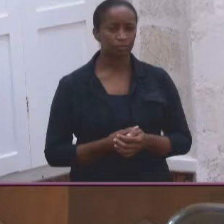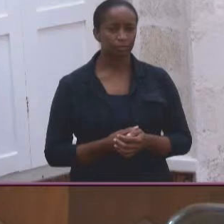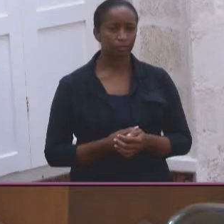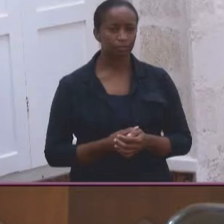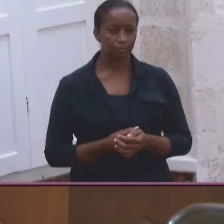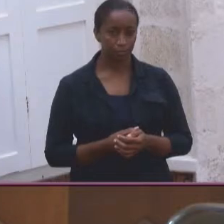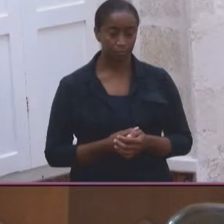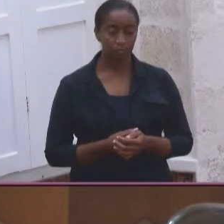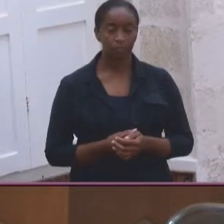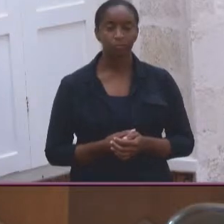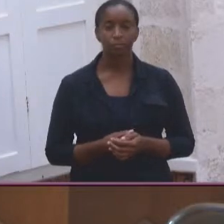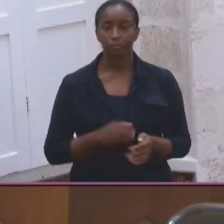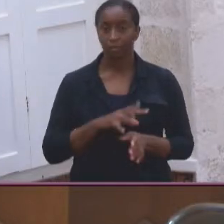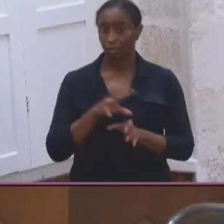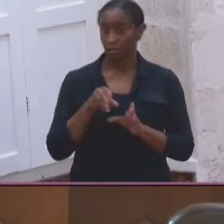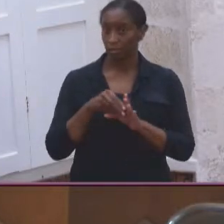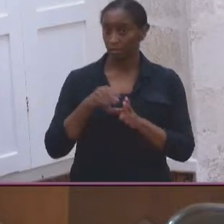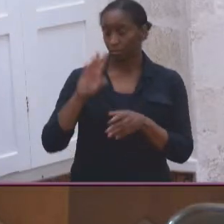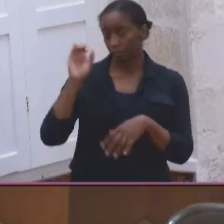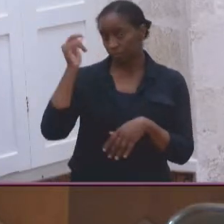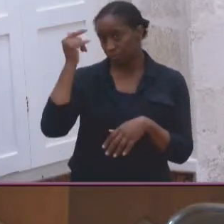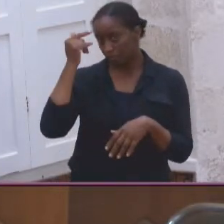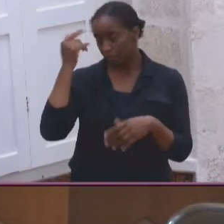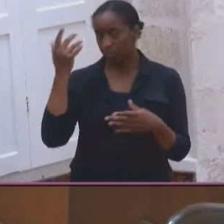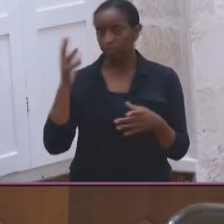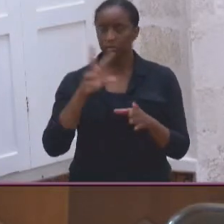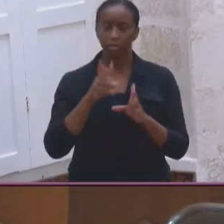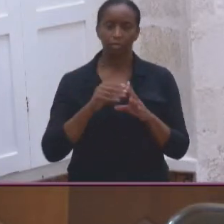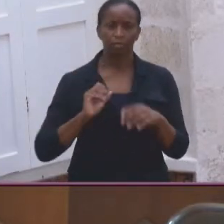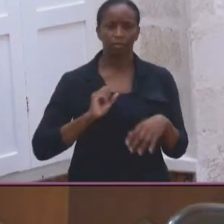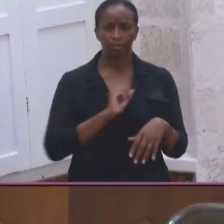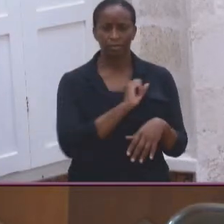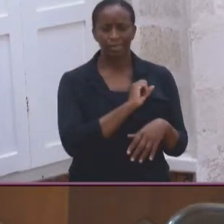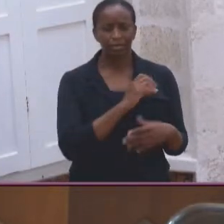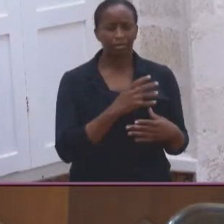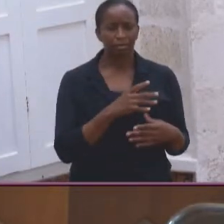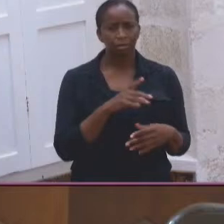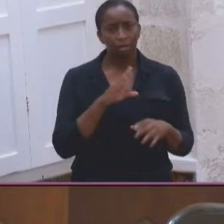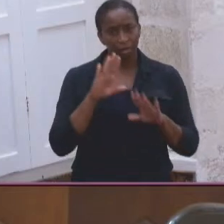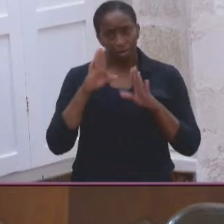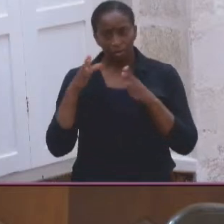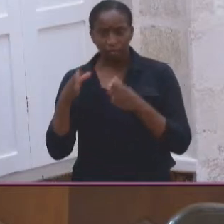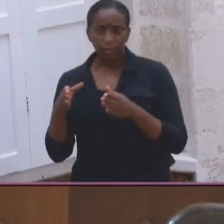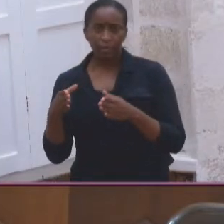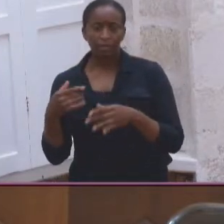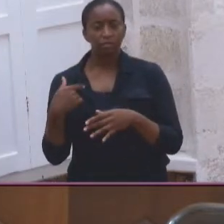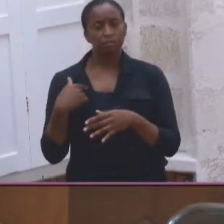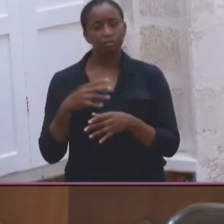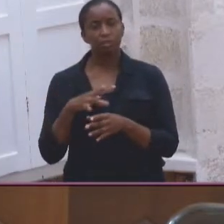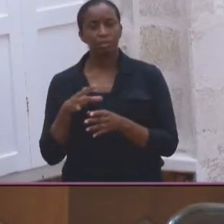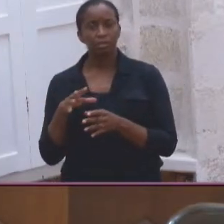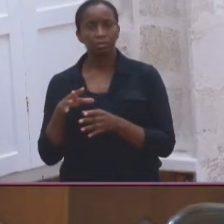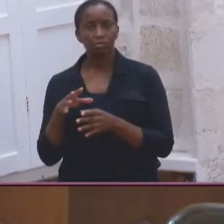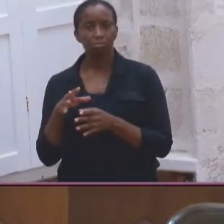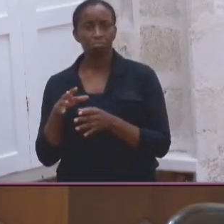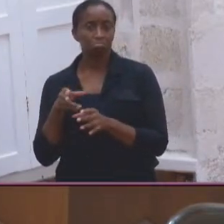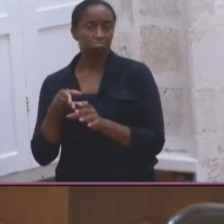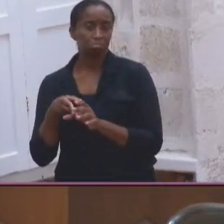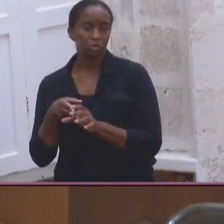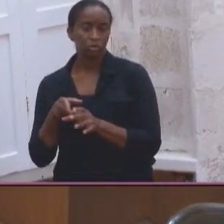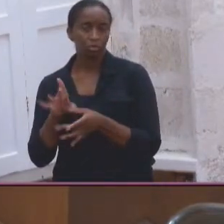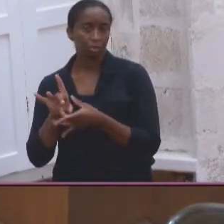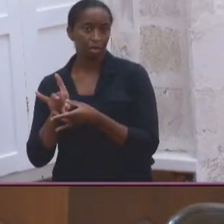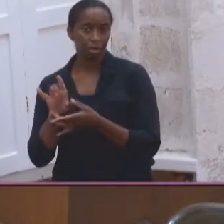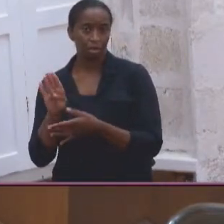lines, and if you want to demonstrate your capacity to be of service to your country, you have to demonstrate that you can